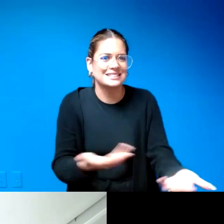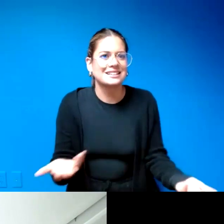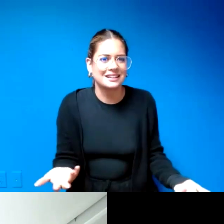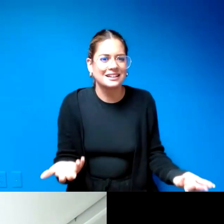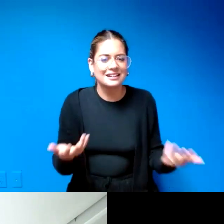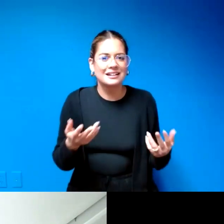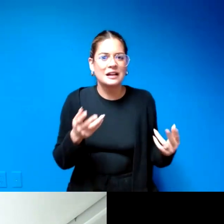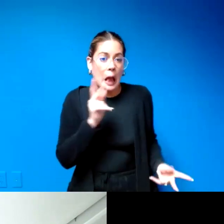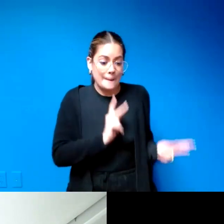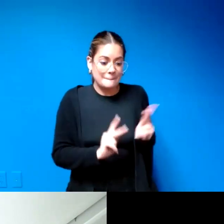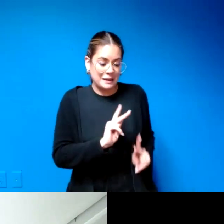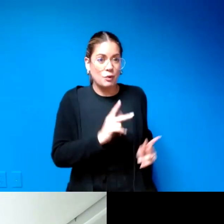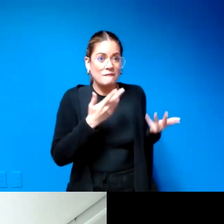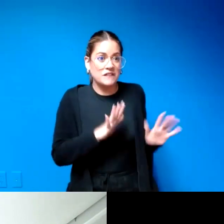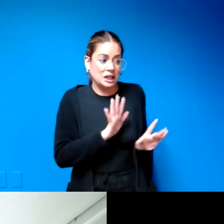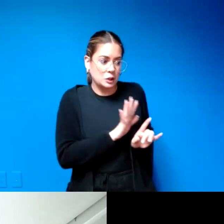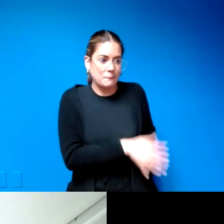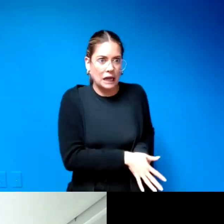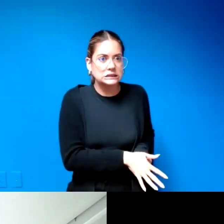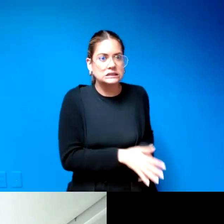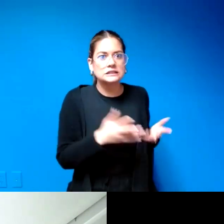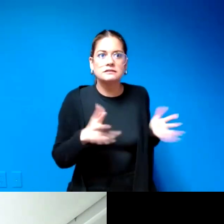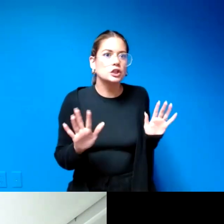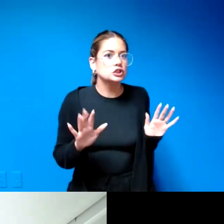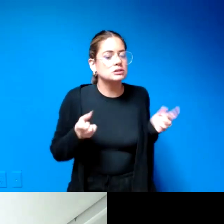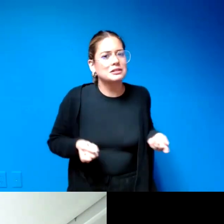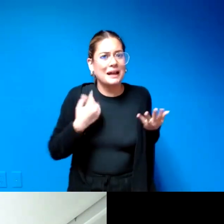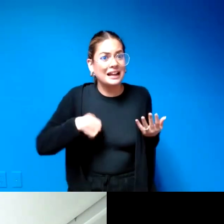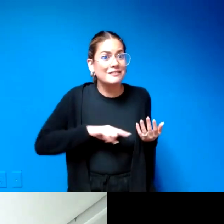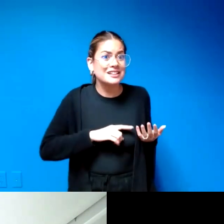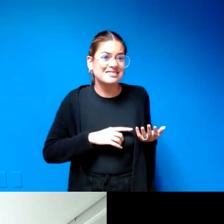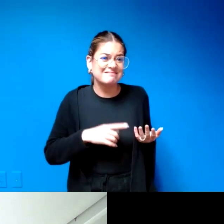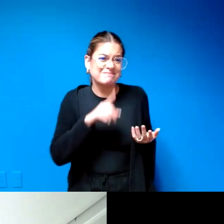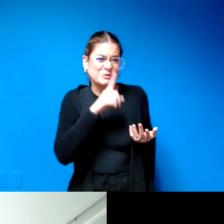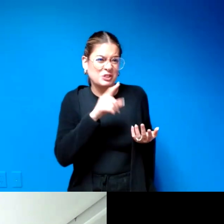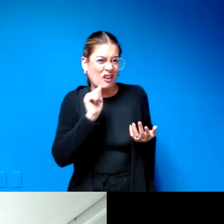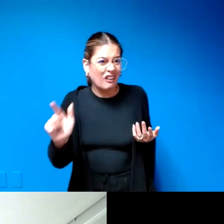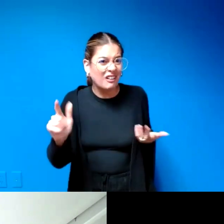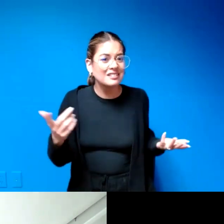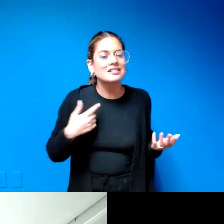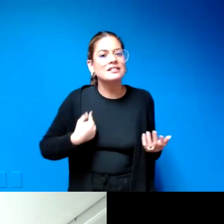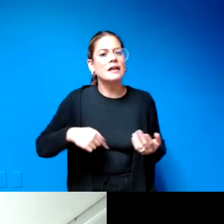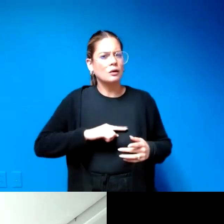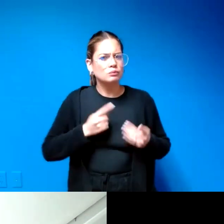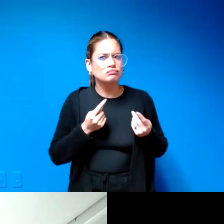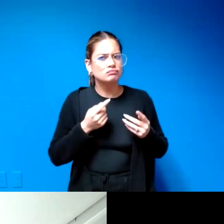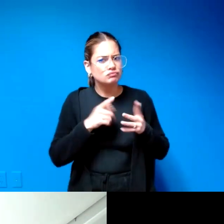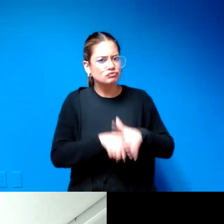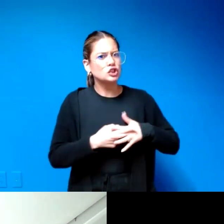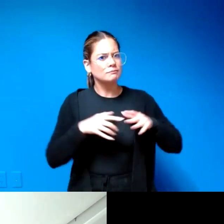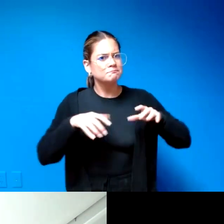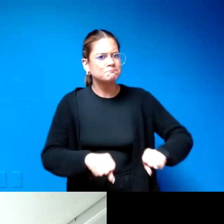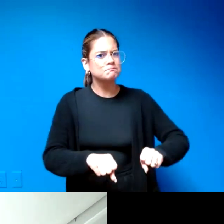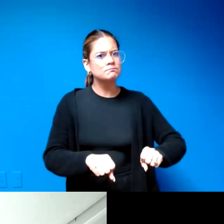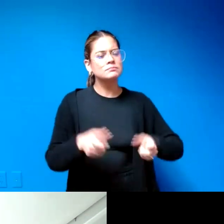the people who have been oppressed, and it's many of us and probably all of us, that we start to take control and we start to take power